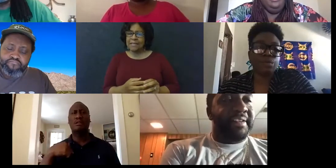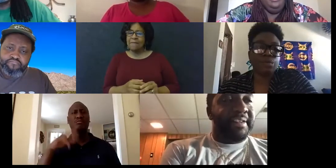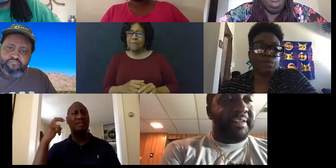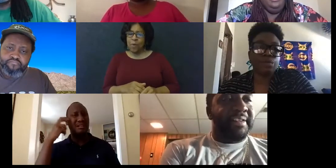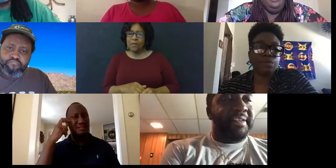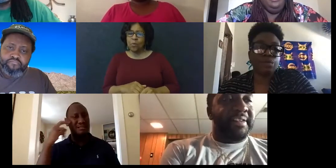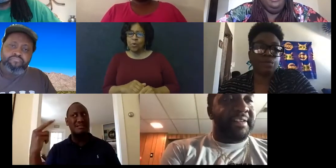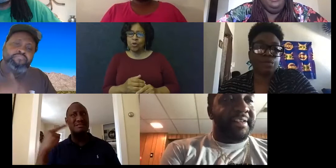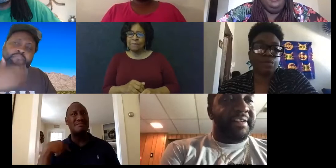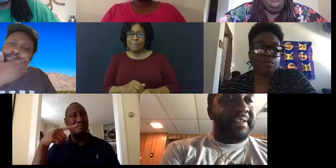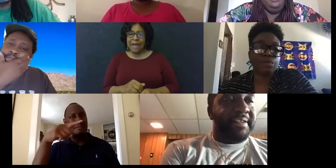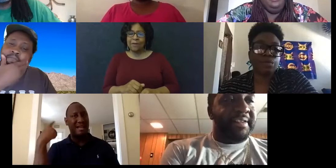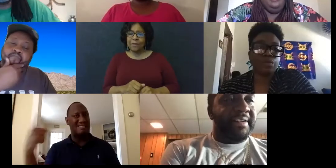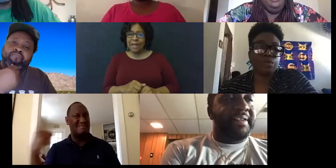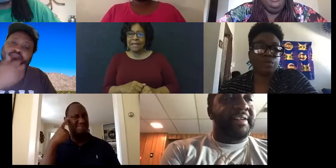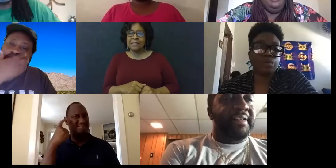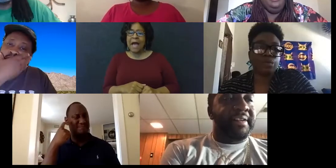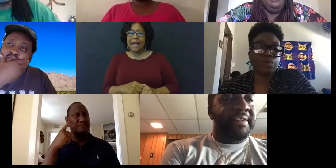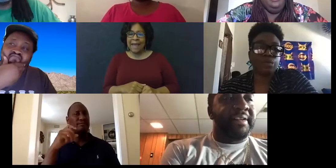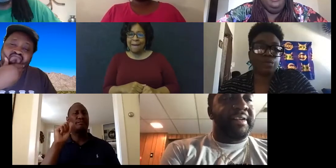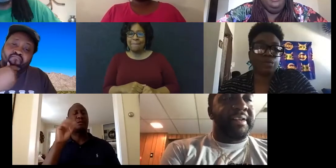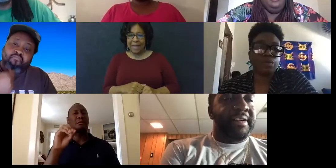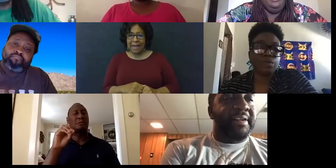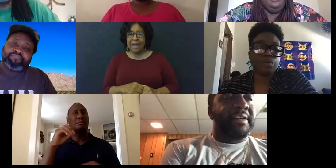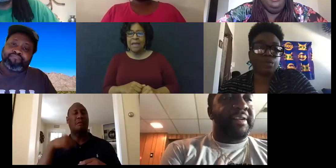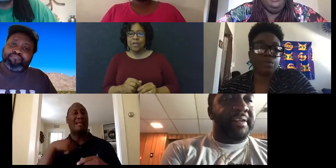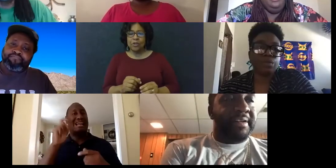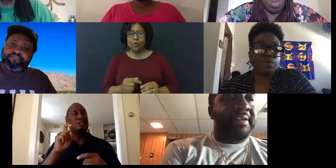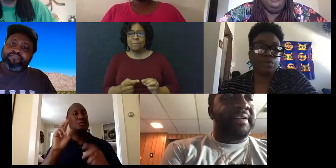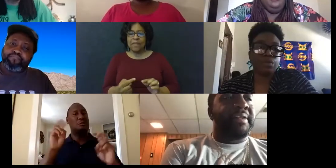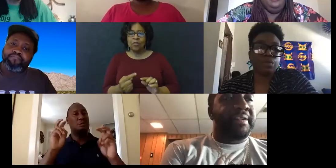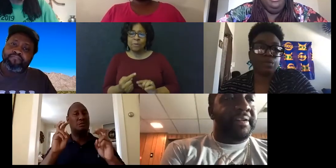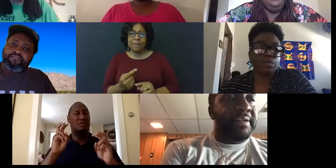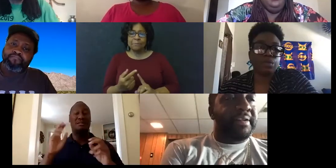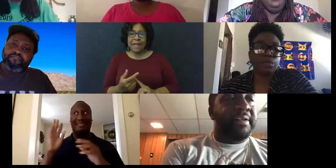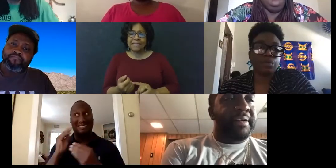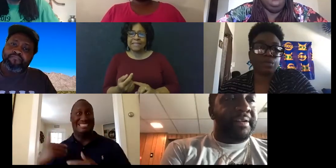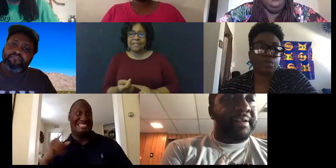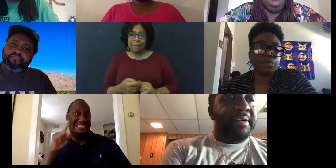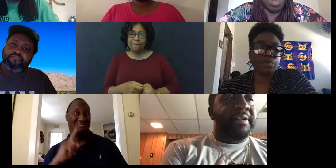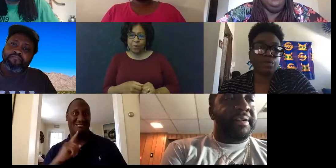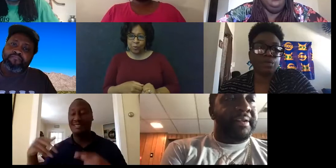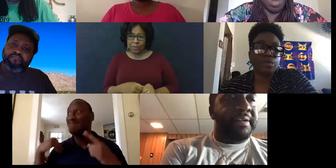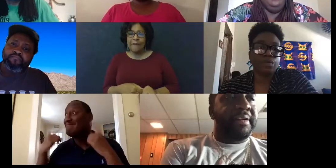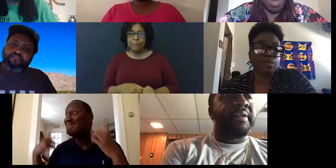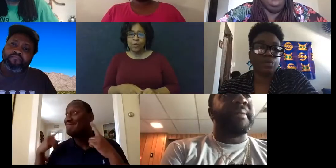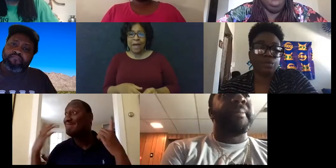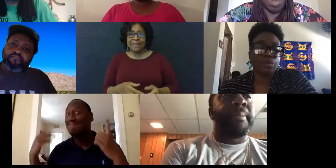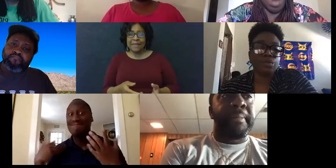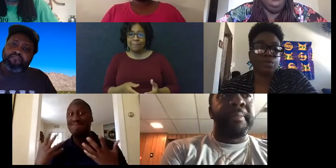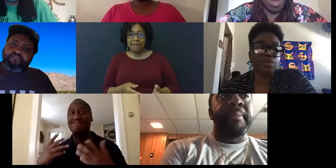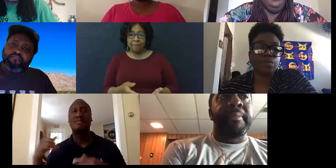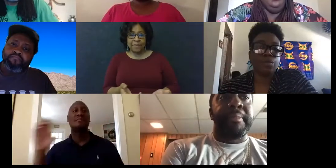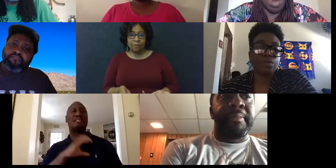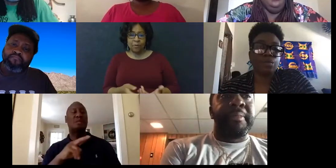realize the way the world looked at me, I realized I am Black. You know, that they look at me as a Black suspect first. You know, I think